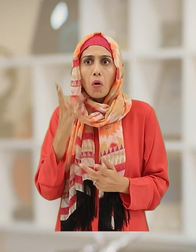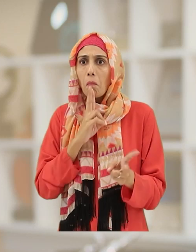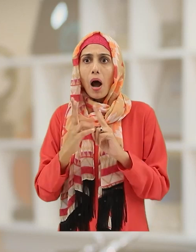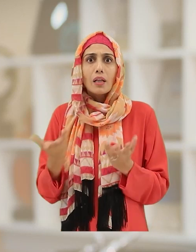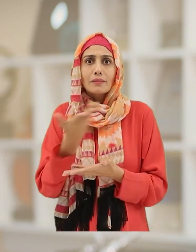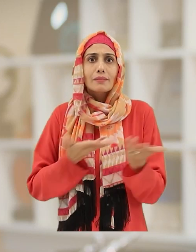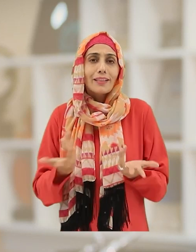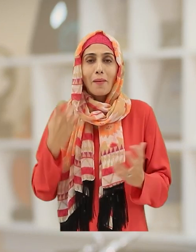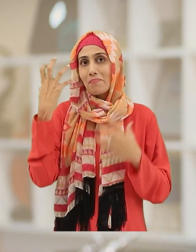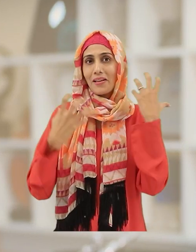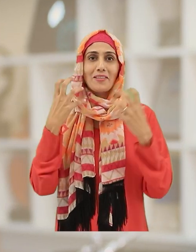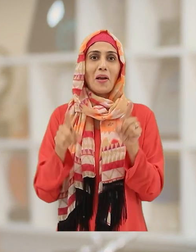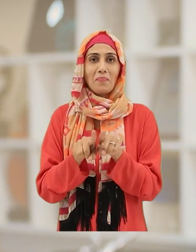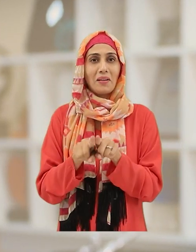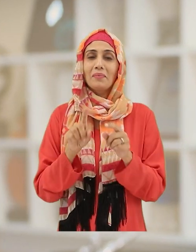said.